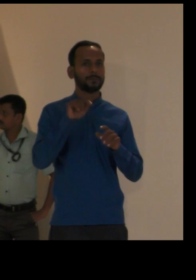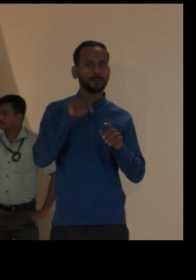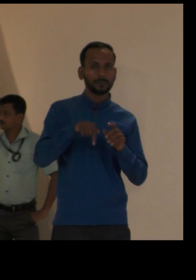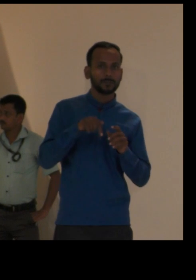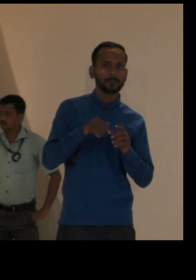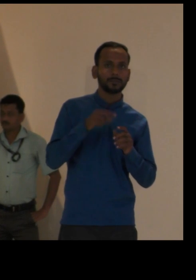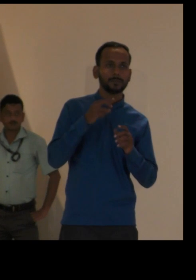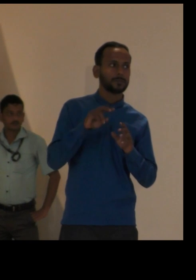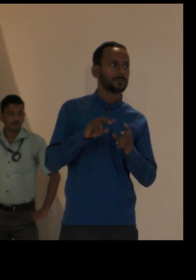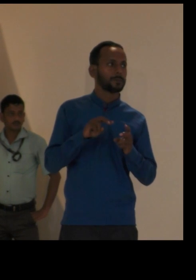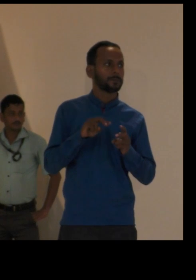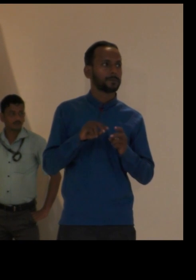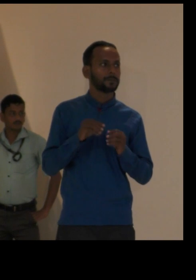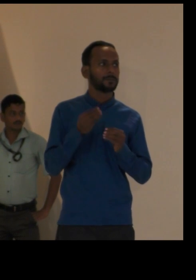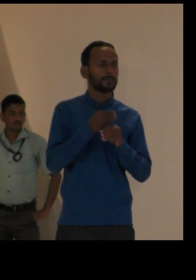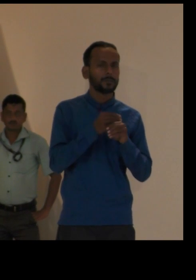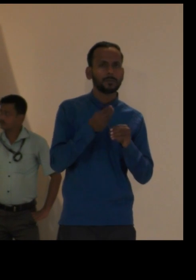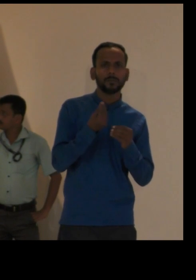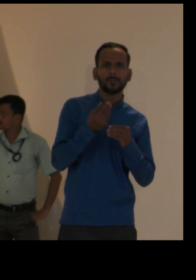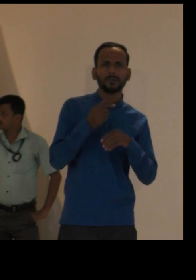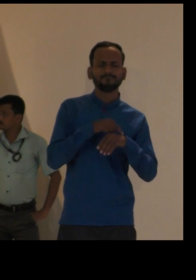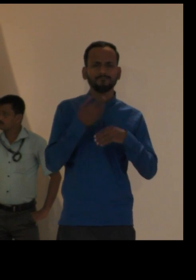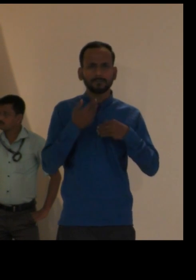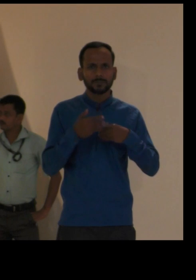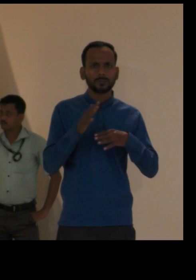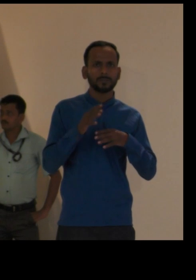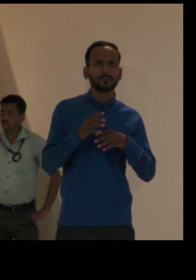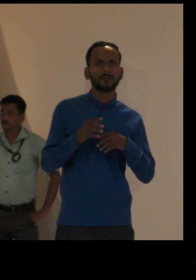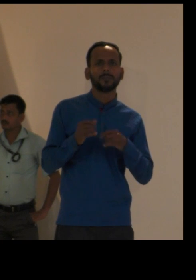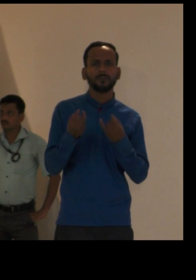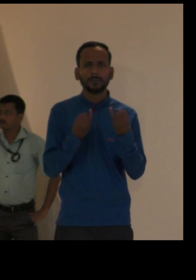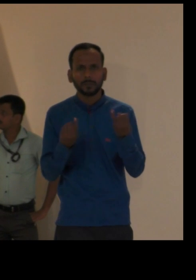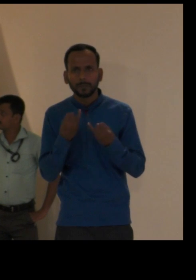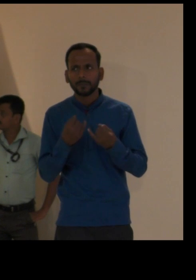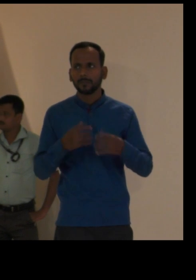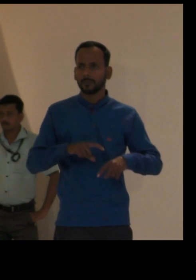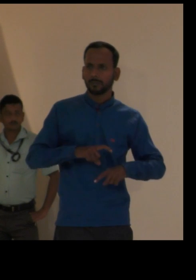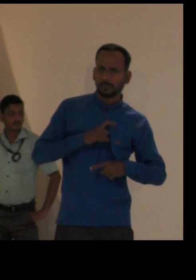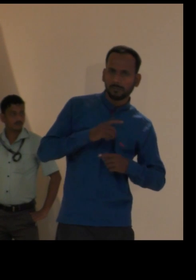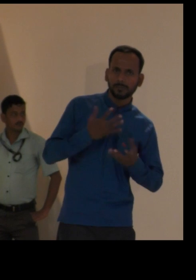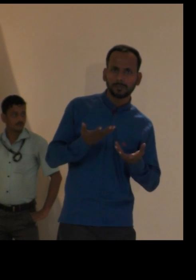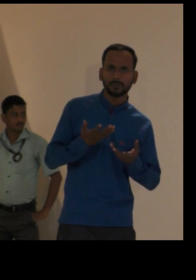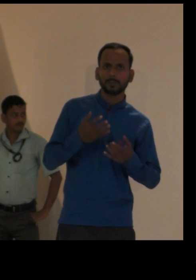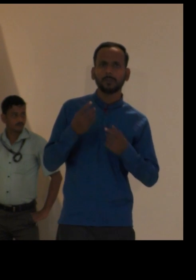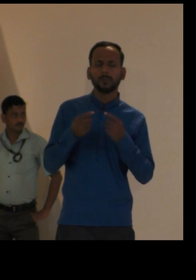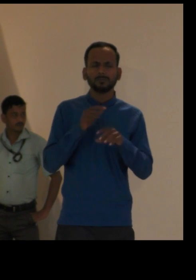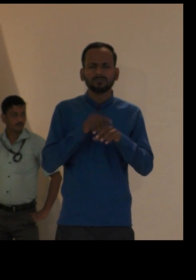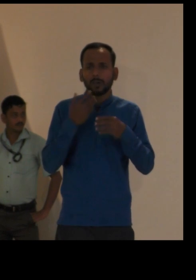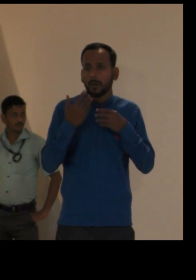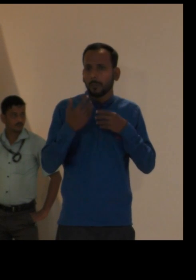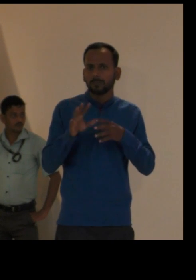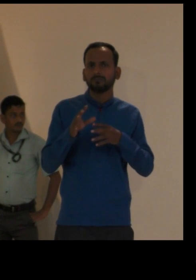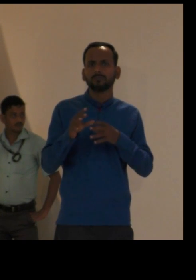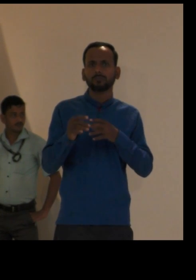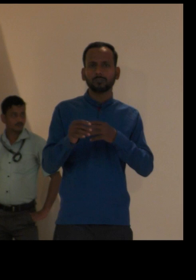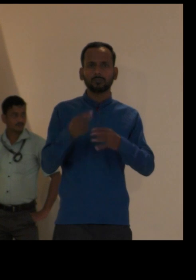be some kind of a moment, an intellectual, political moment for us now, which is prompting us